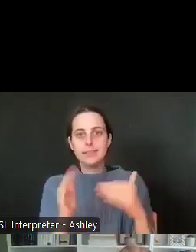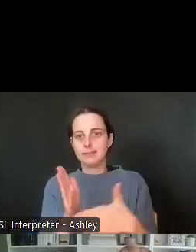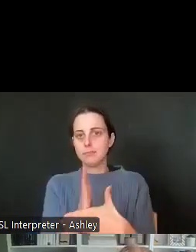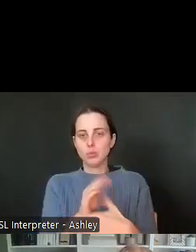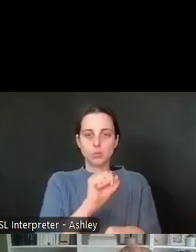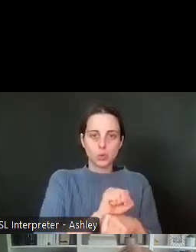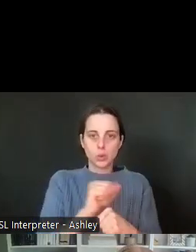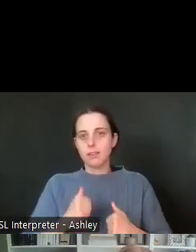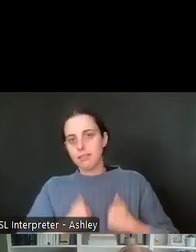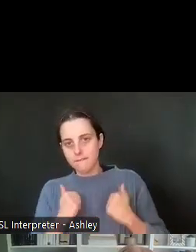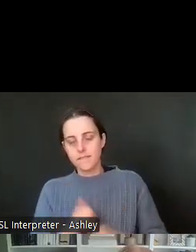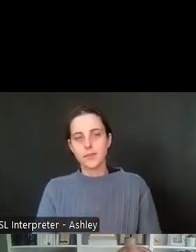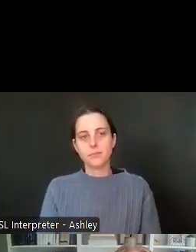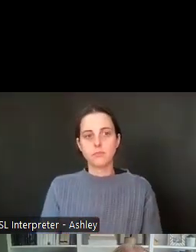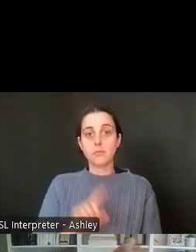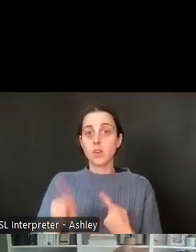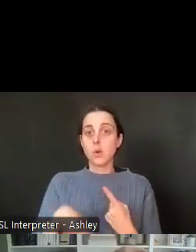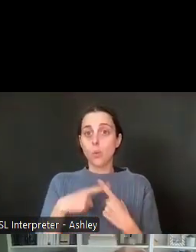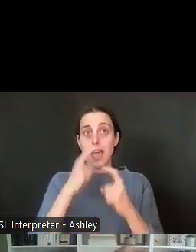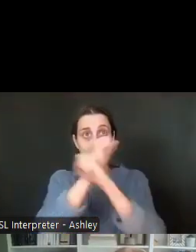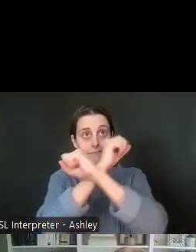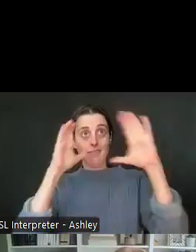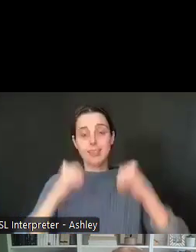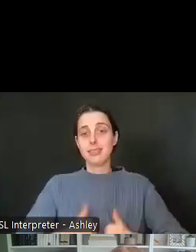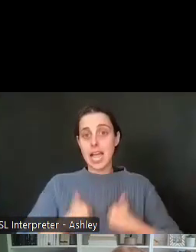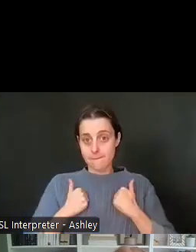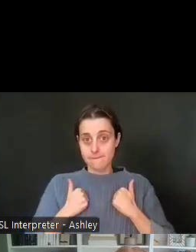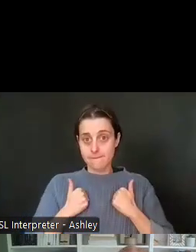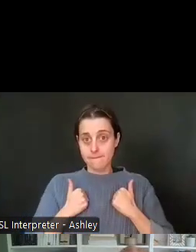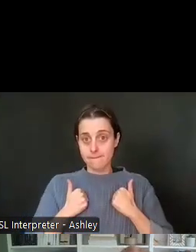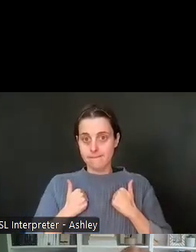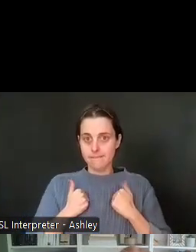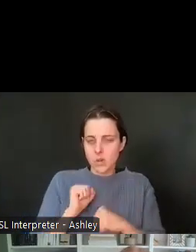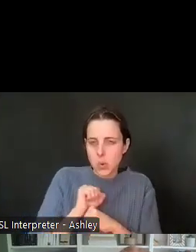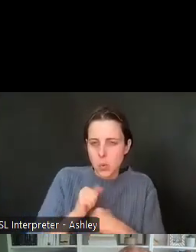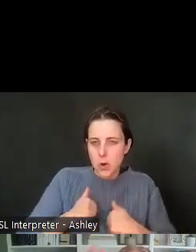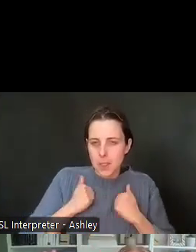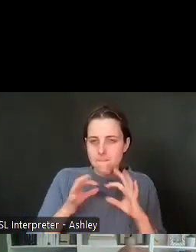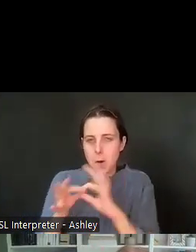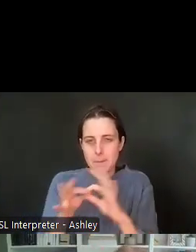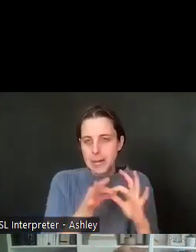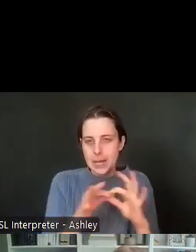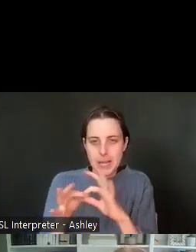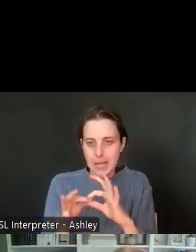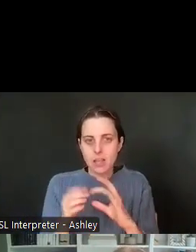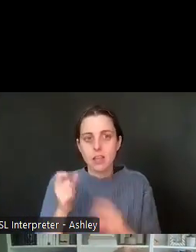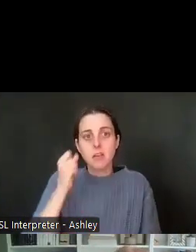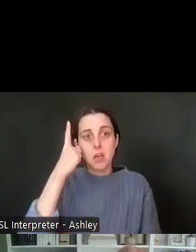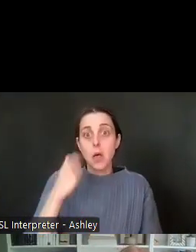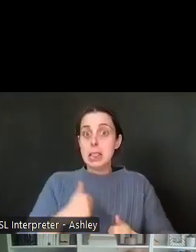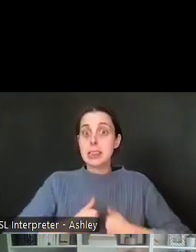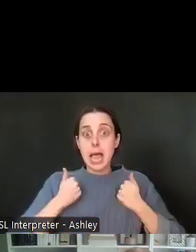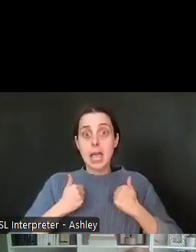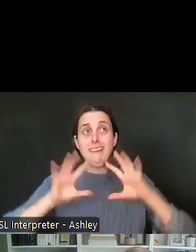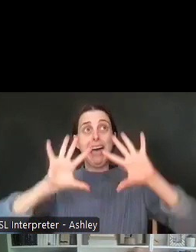we're thinking about our life, in particular, work-life harmony, to not think about our life as one big thing, but